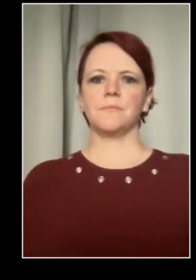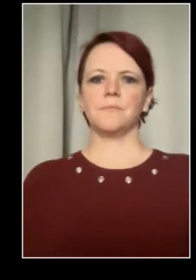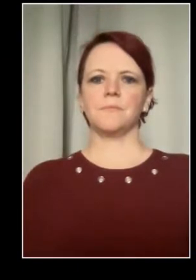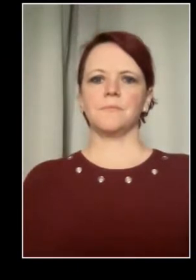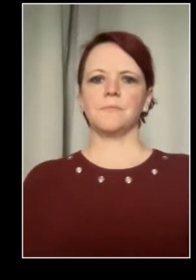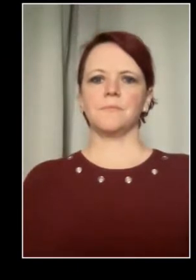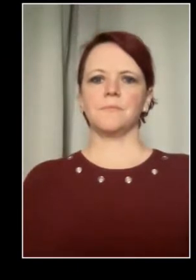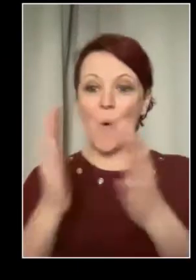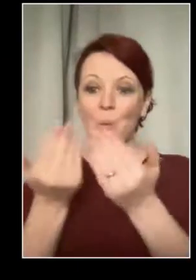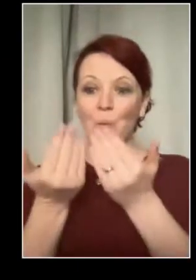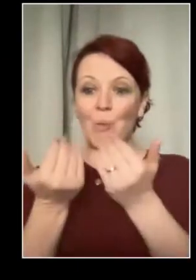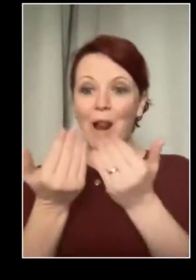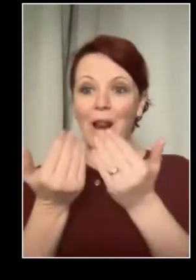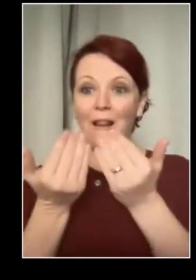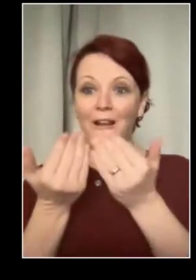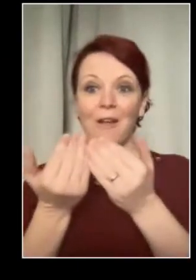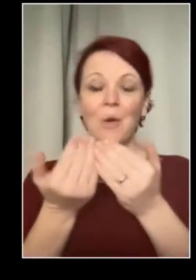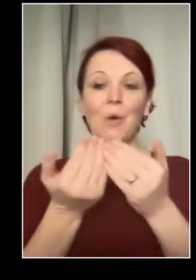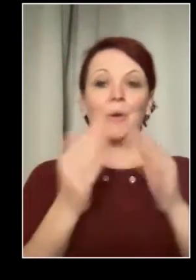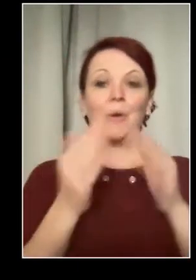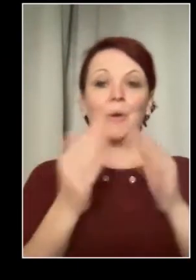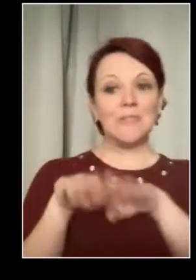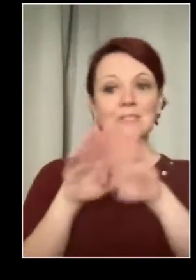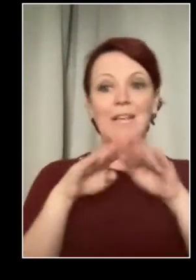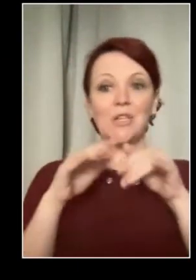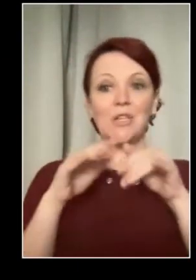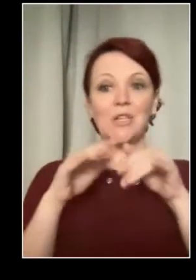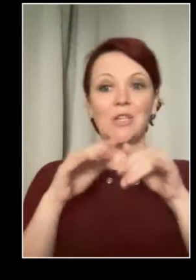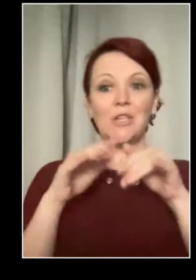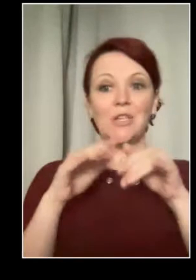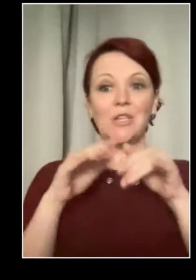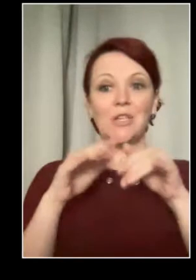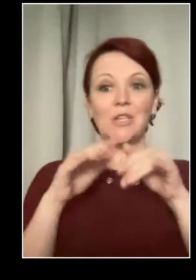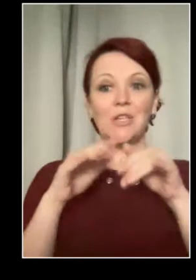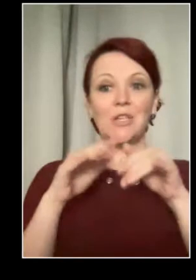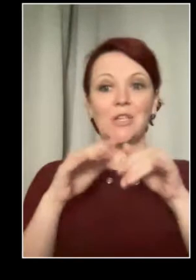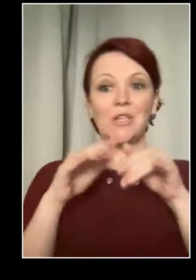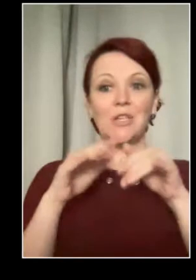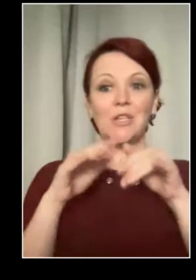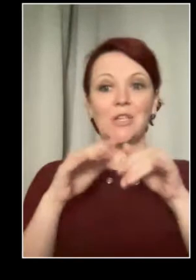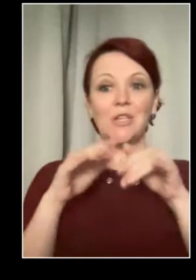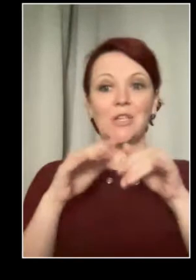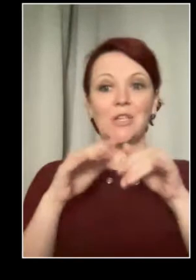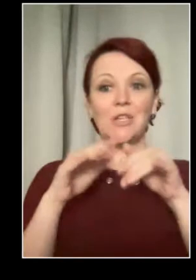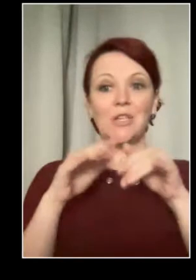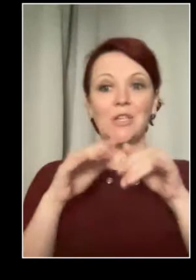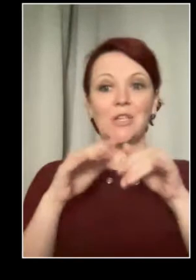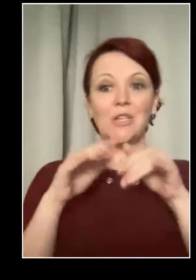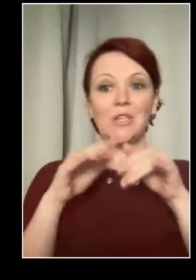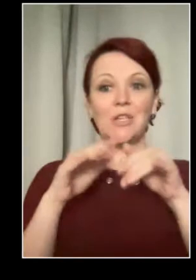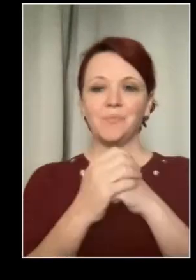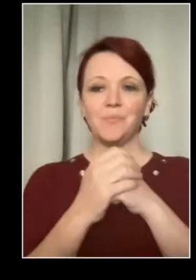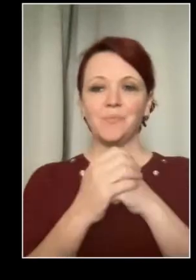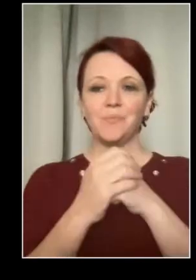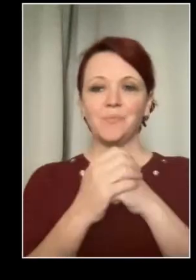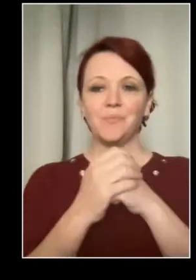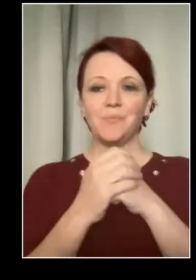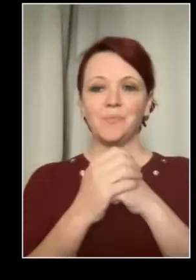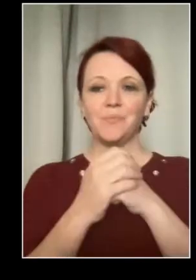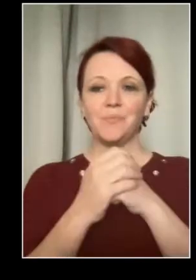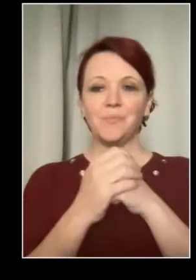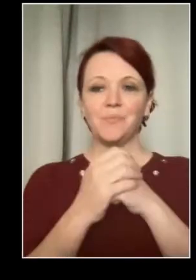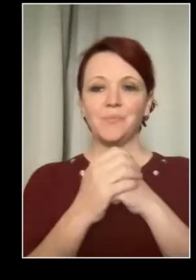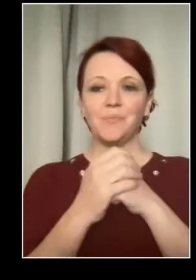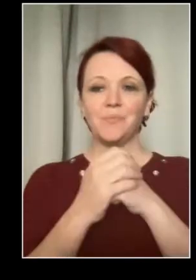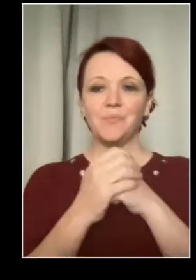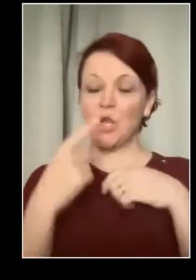And welcome to the National Apprenticeship Awards 2021, or as I like to call them, the Brit Awards for Apprenticeships. My name is